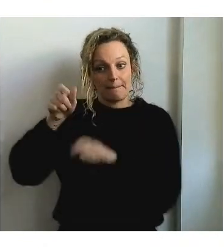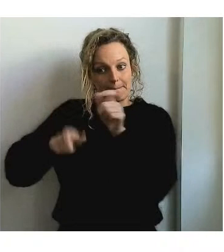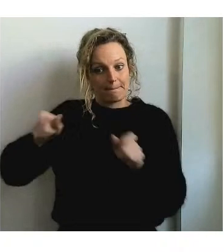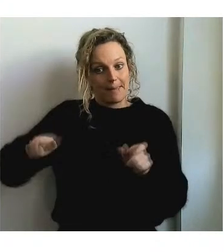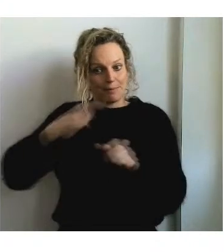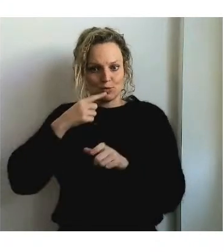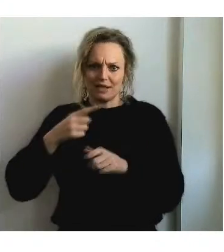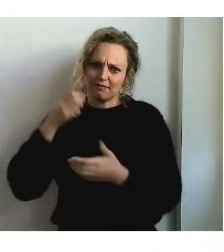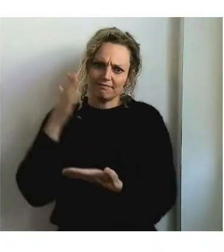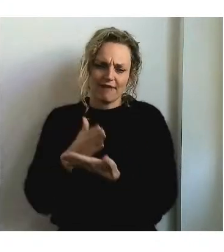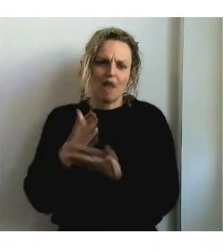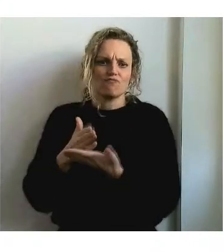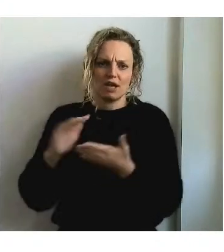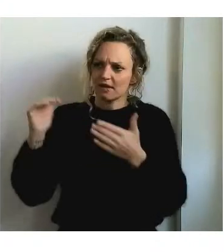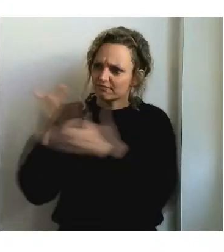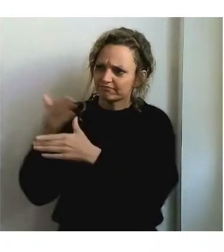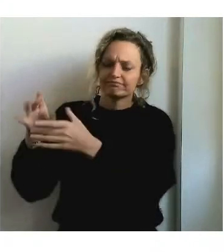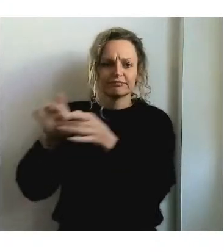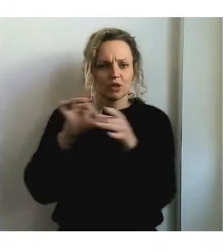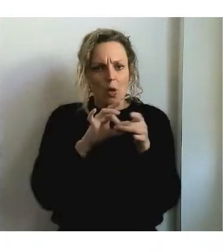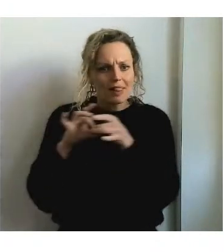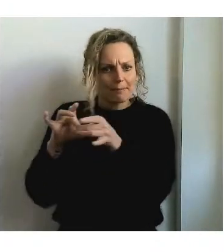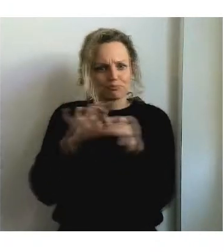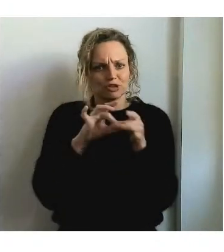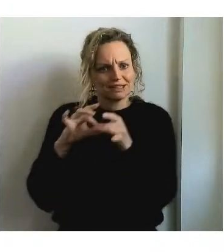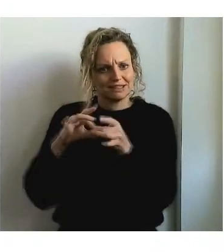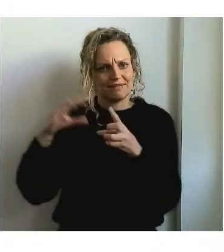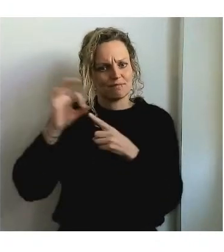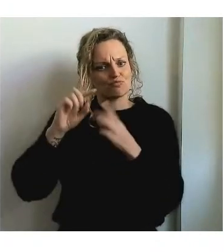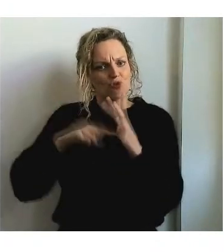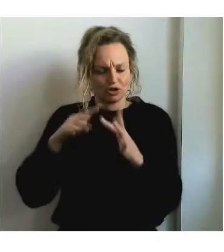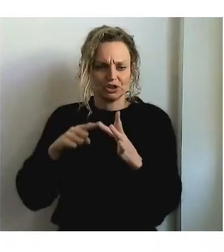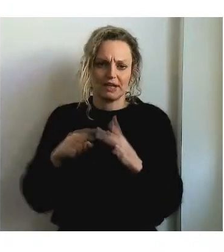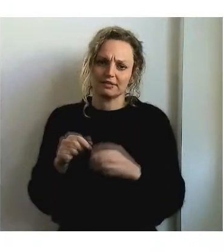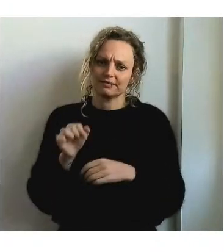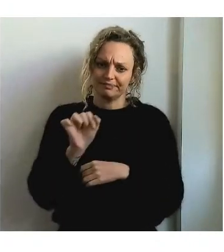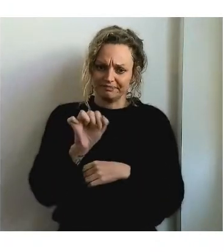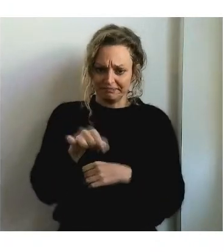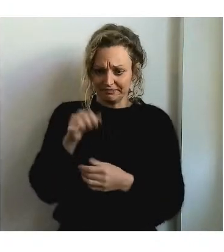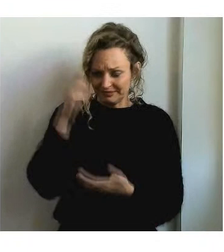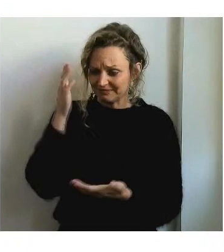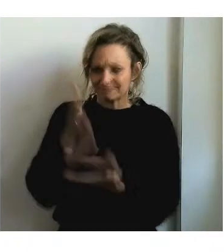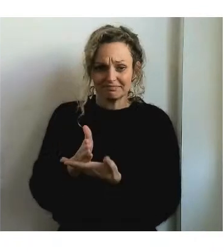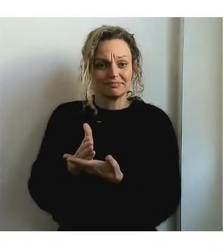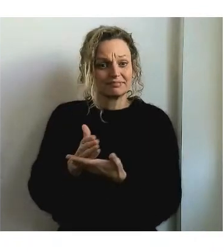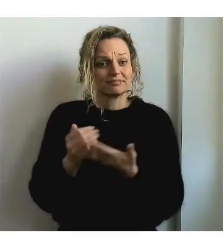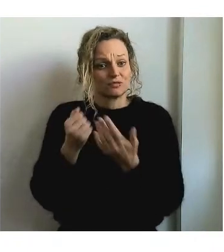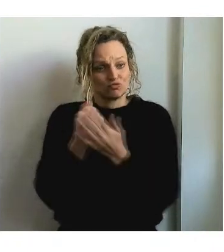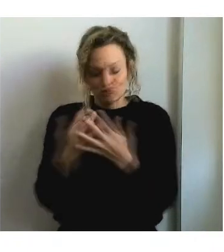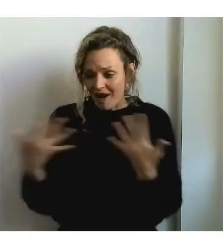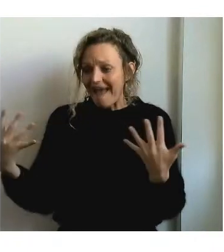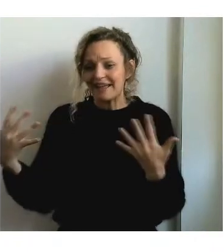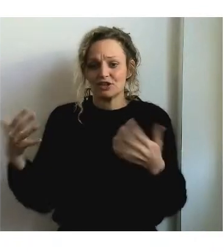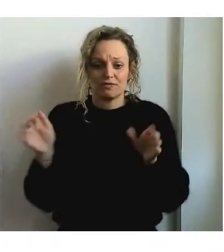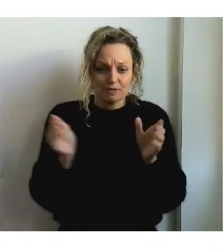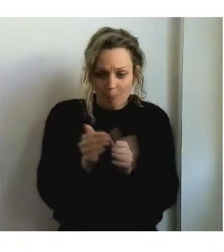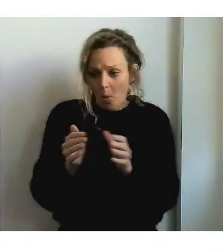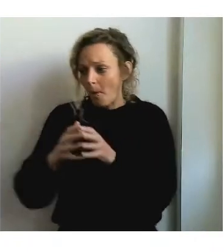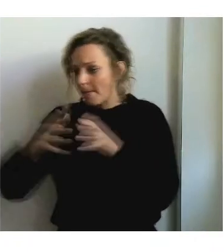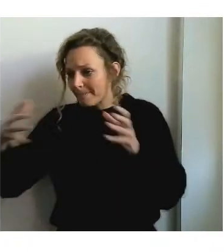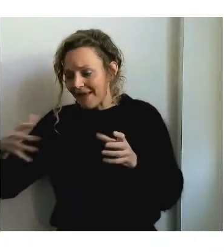collaborative project, and it really was a range of organisations, large and small, of all